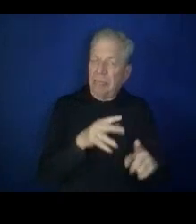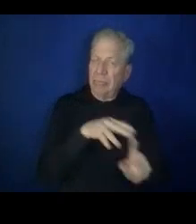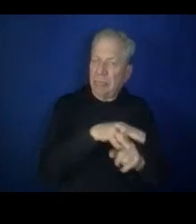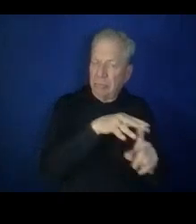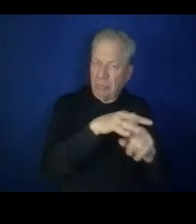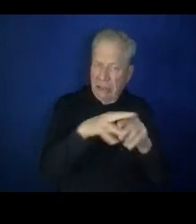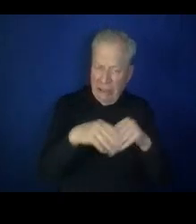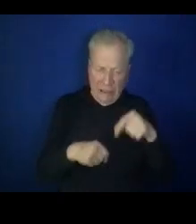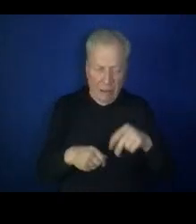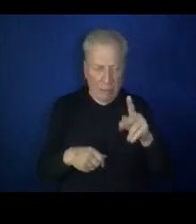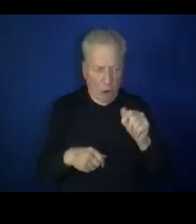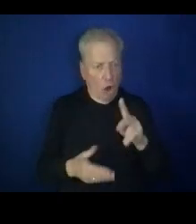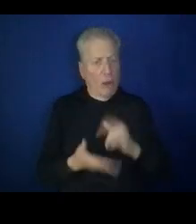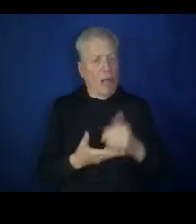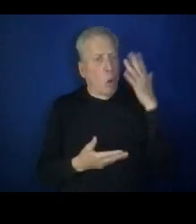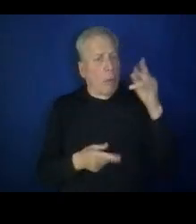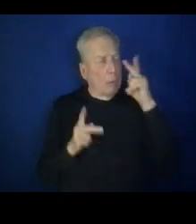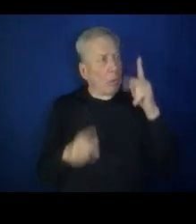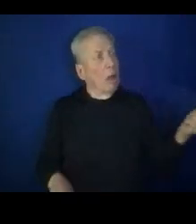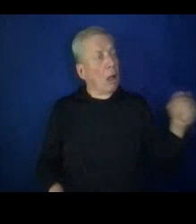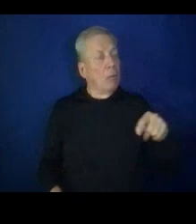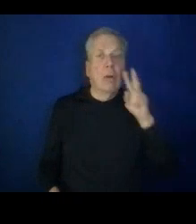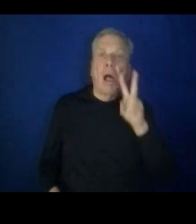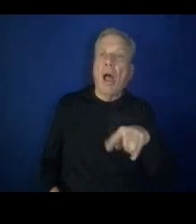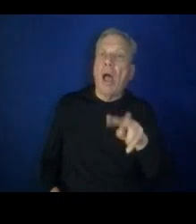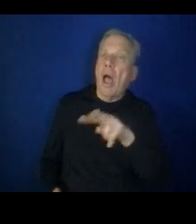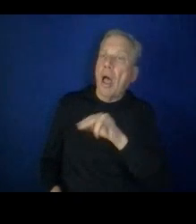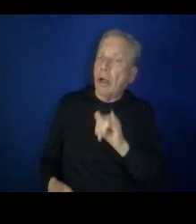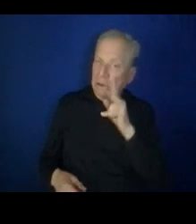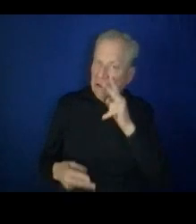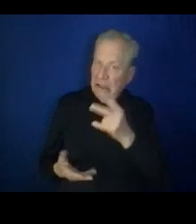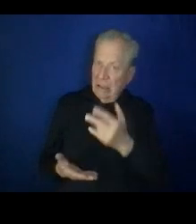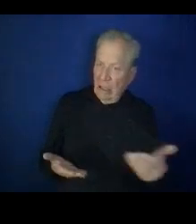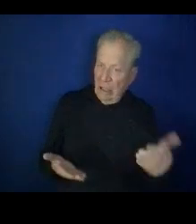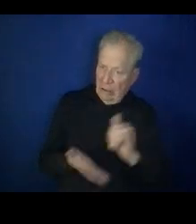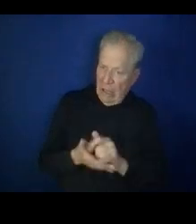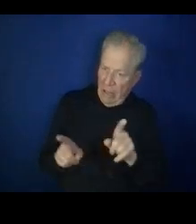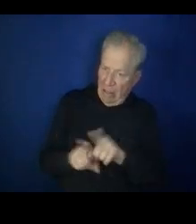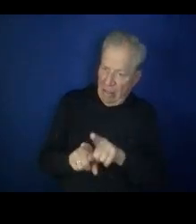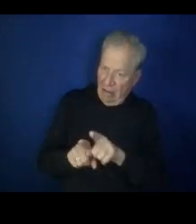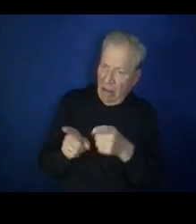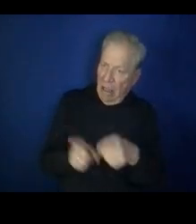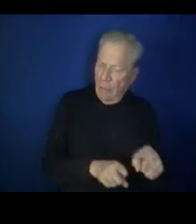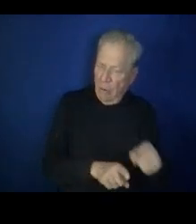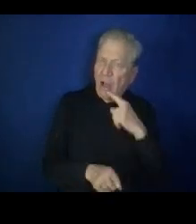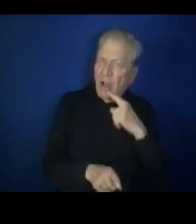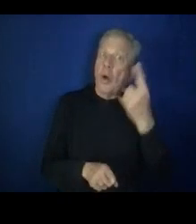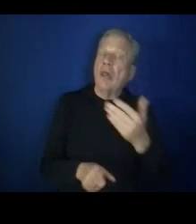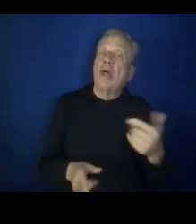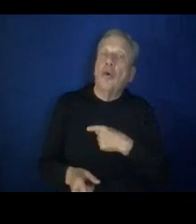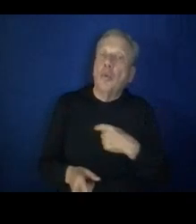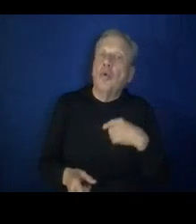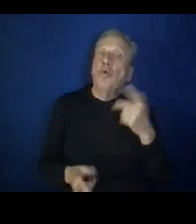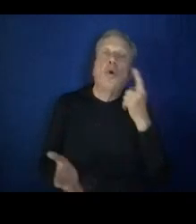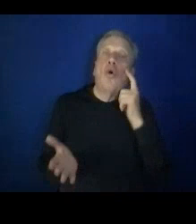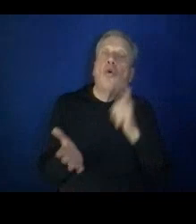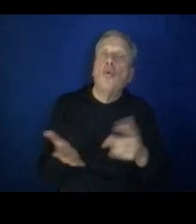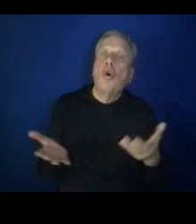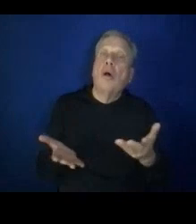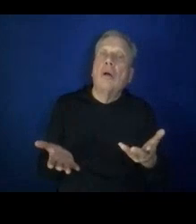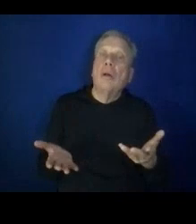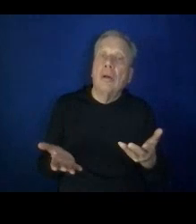And that's why people come here, to see those things happen. So one thing that we're seeing is